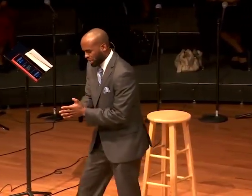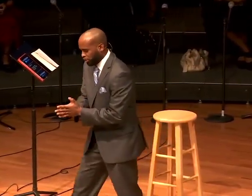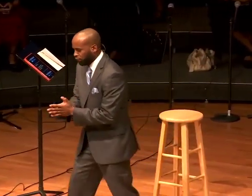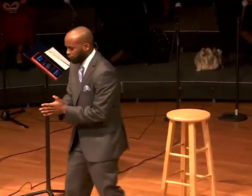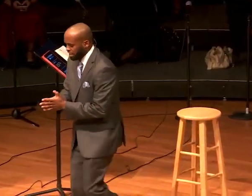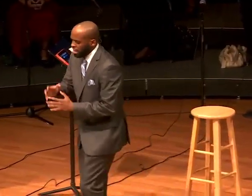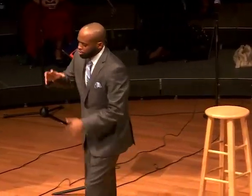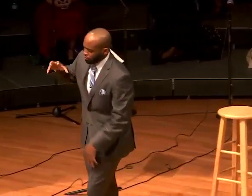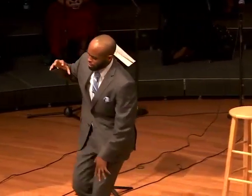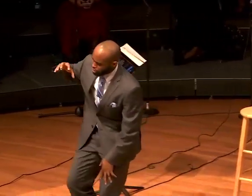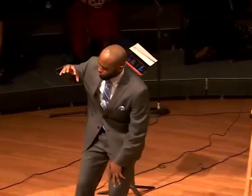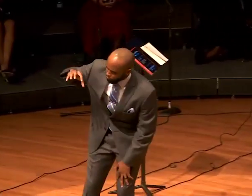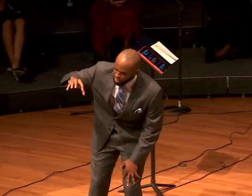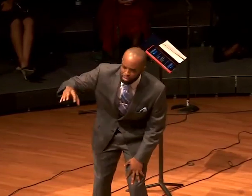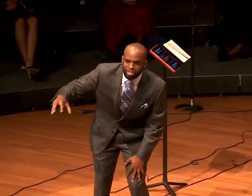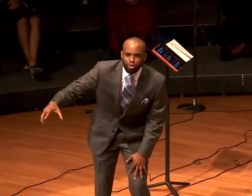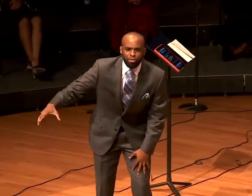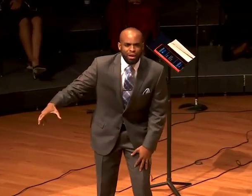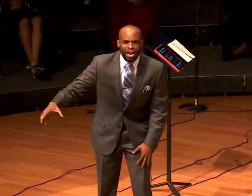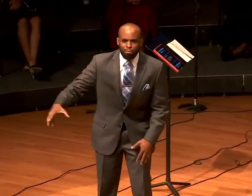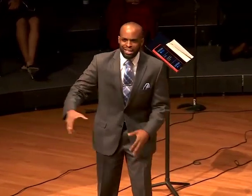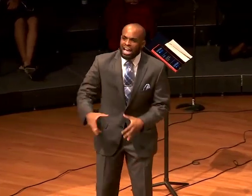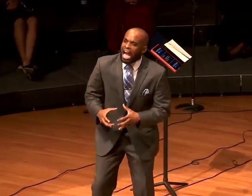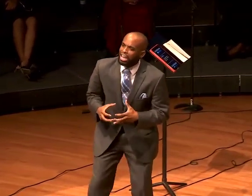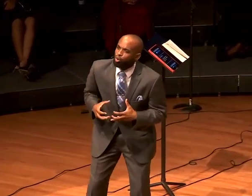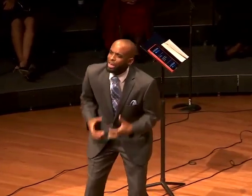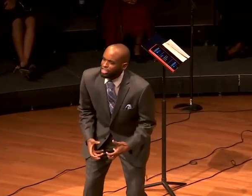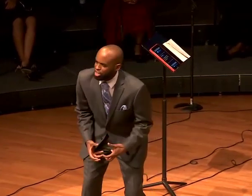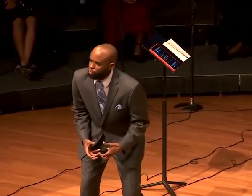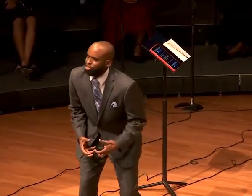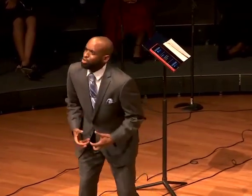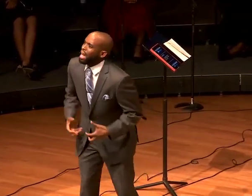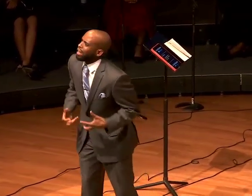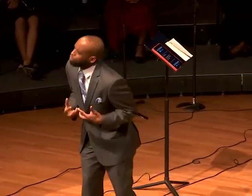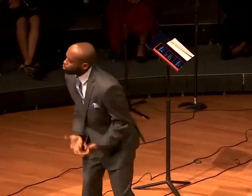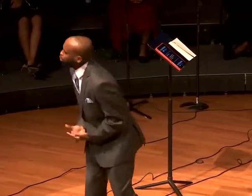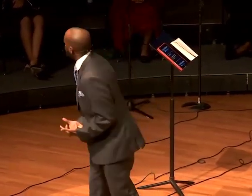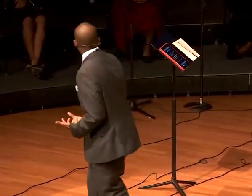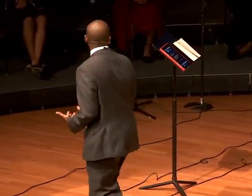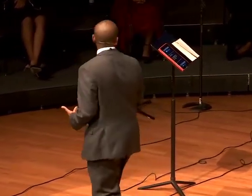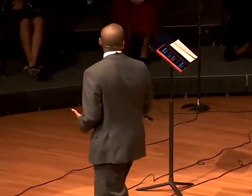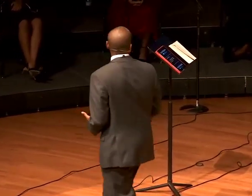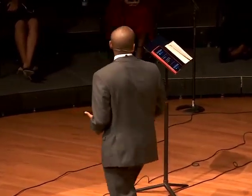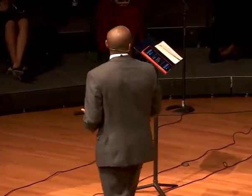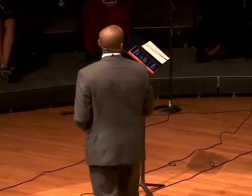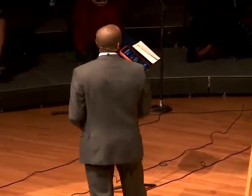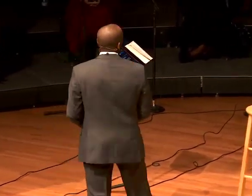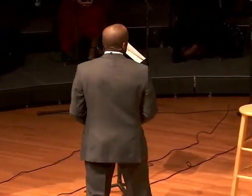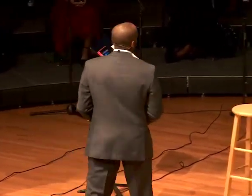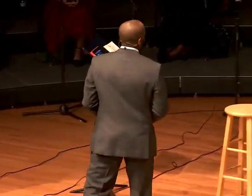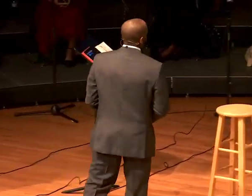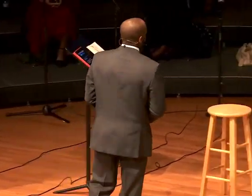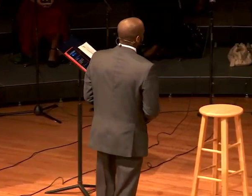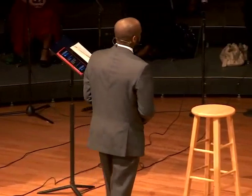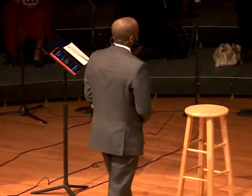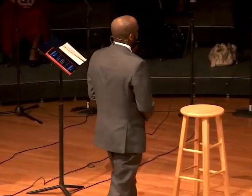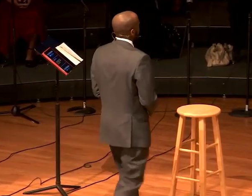truth will set you free." So if there's no freedom in your environment, I question whether you have truth.